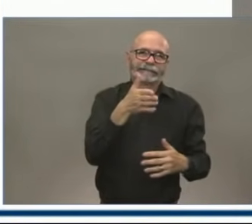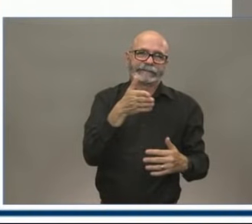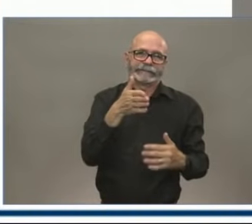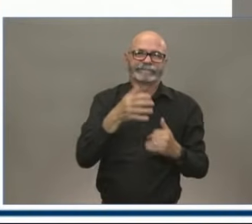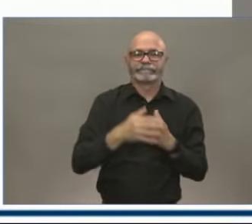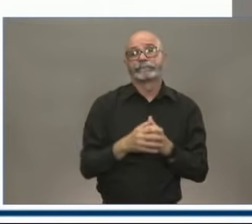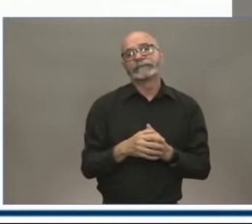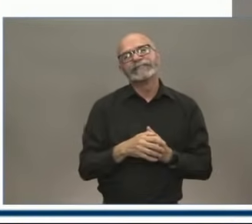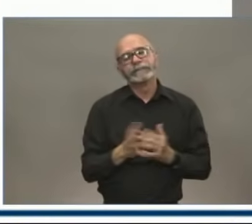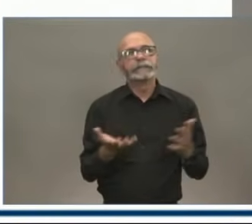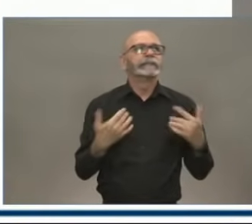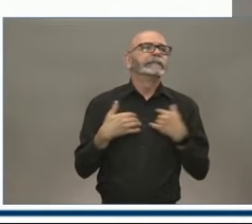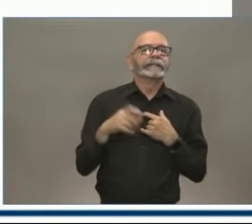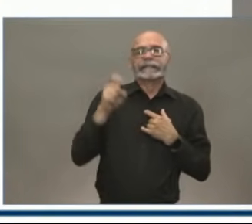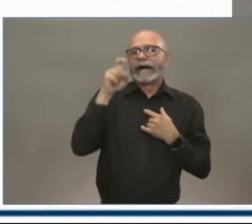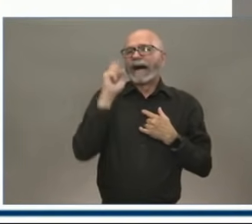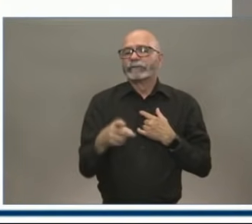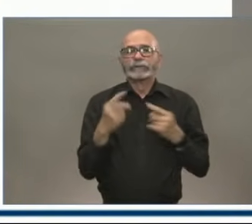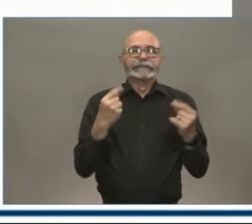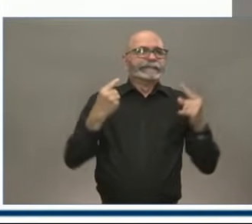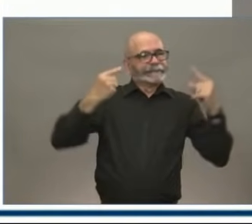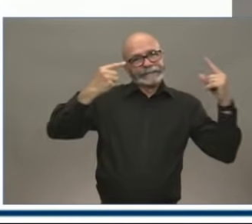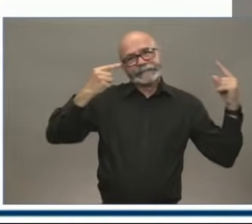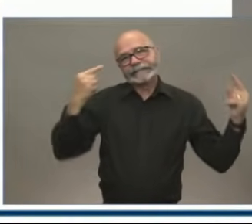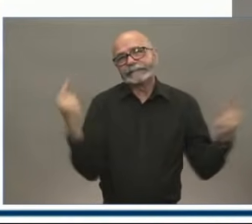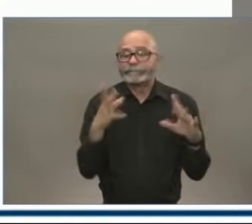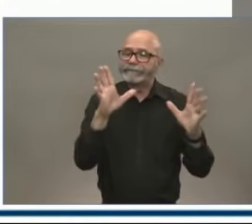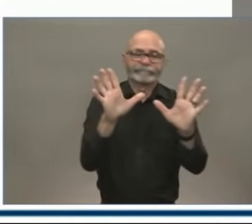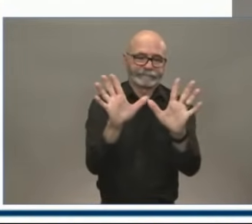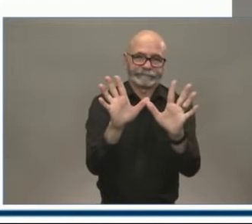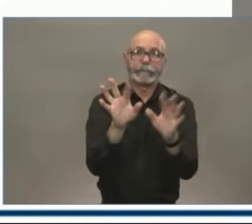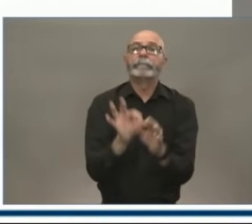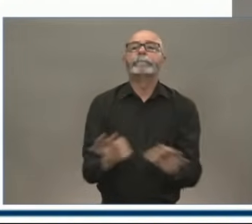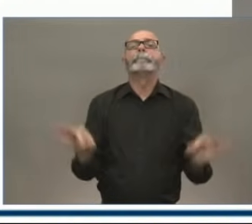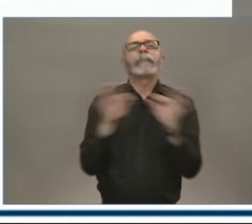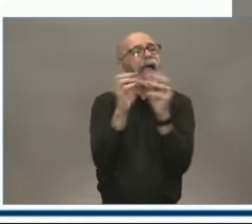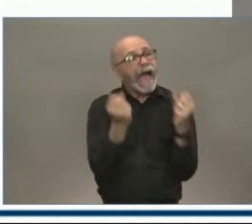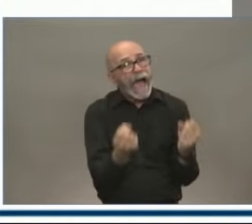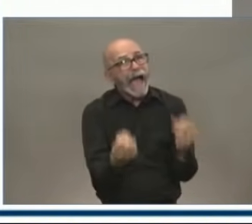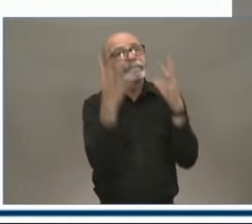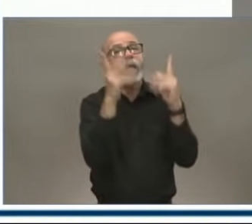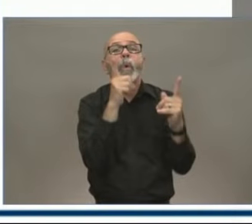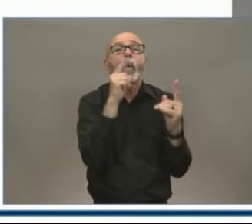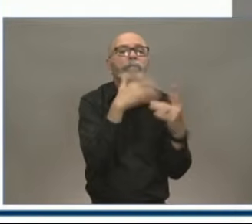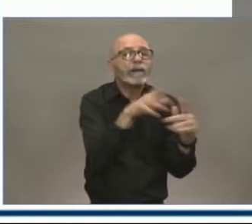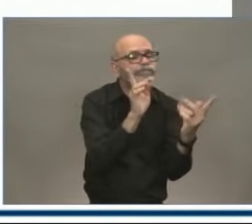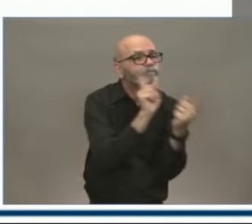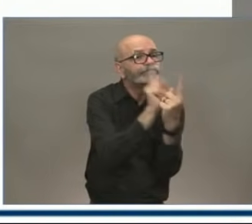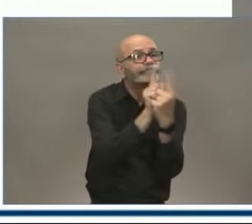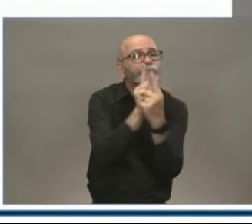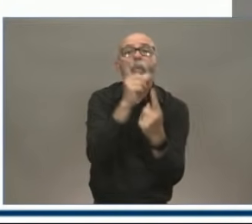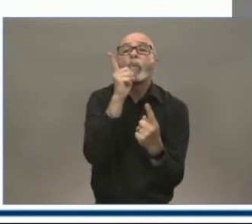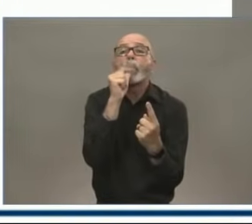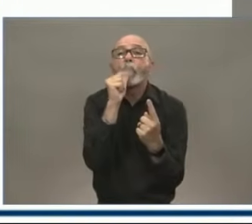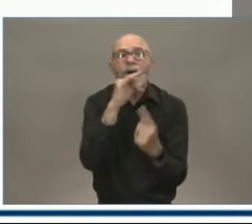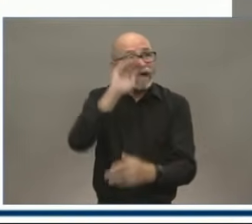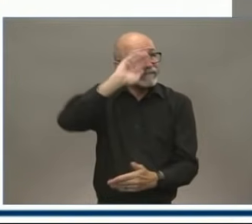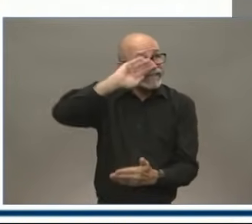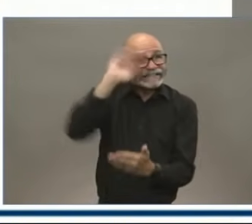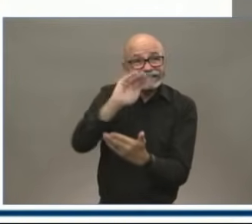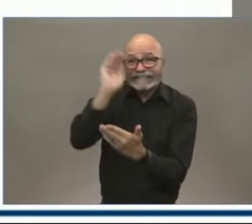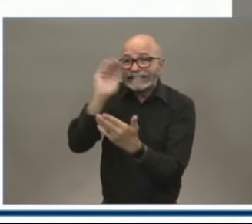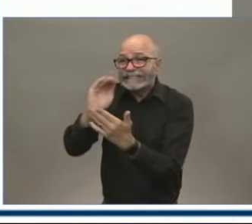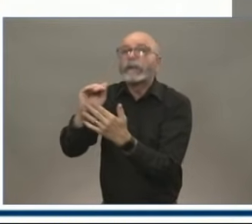we really need to see, that to me is a critical indicator, the number of contacts coming down before we can say that things are moving in the